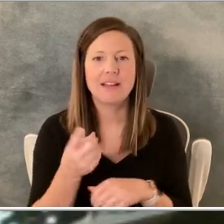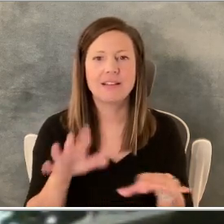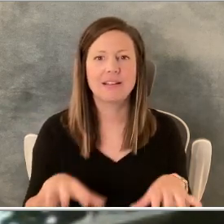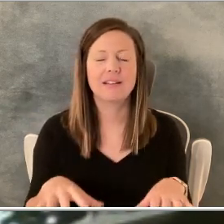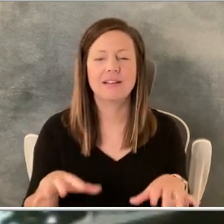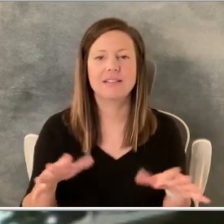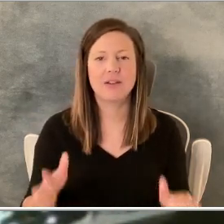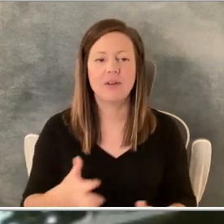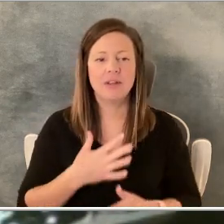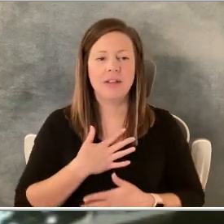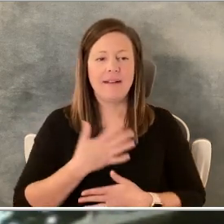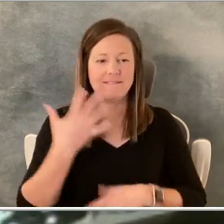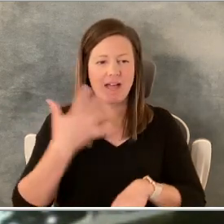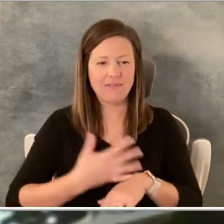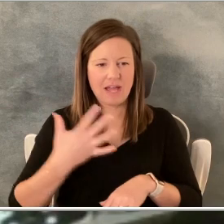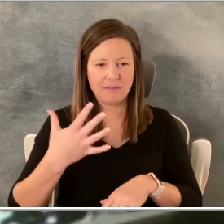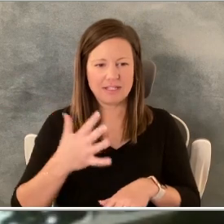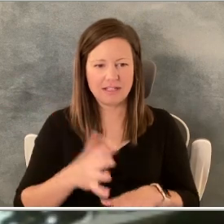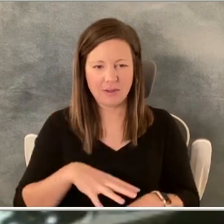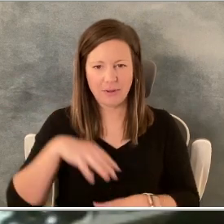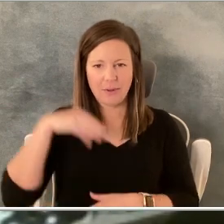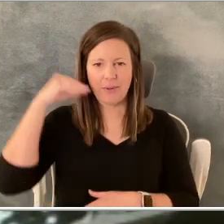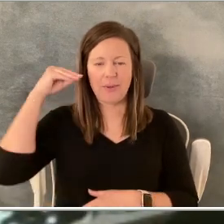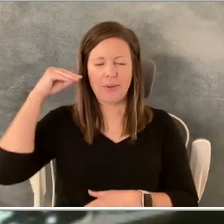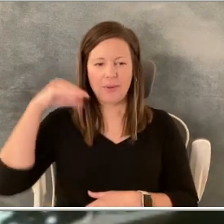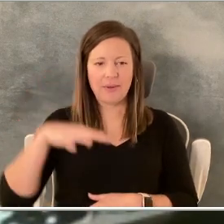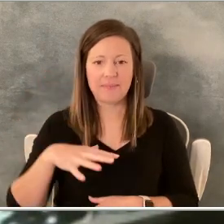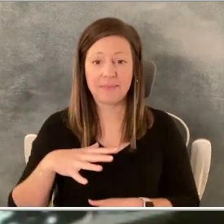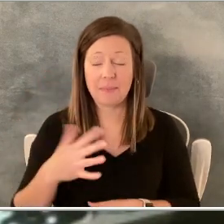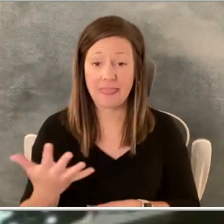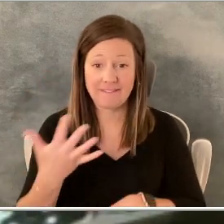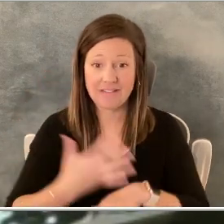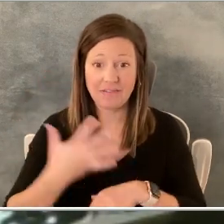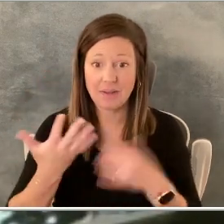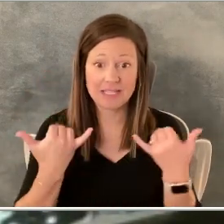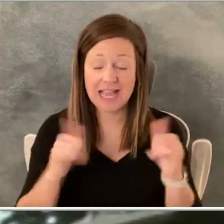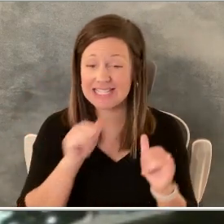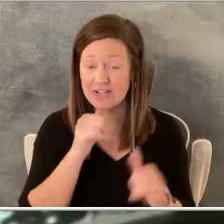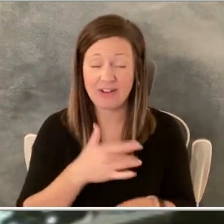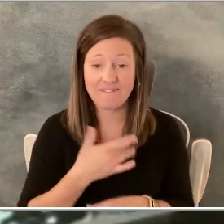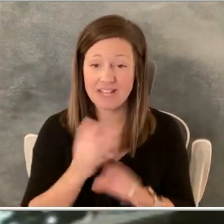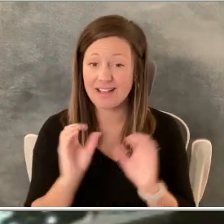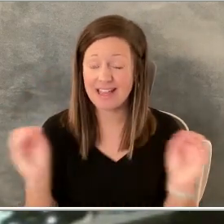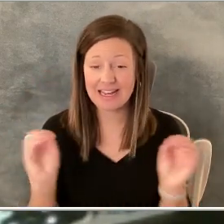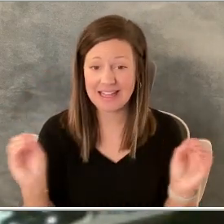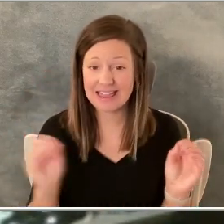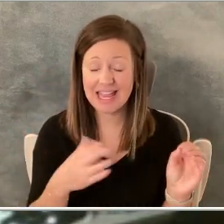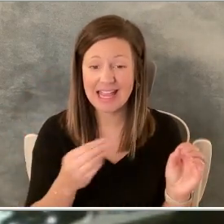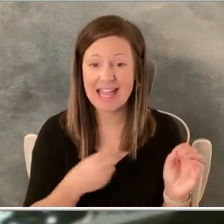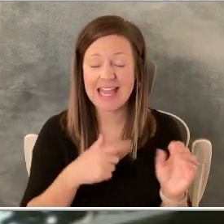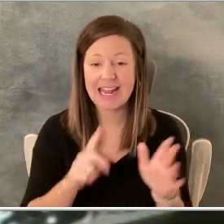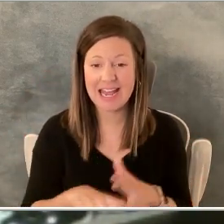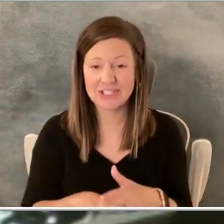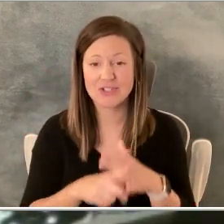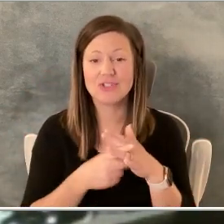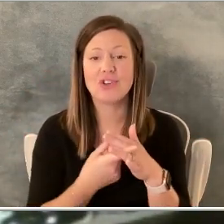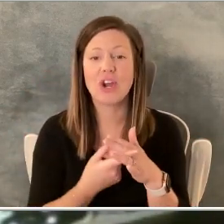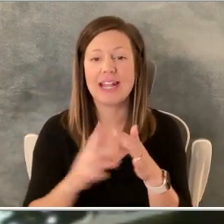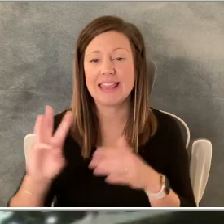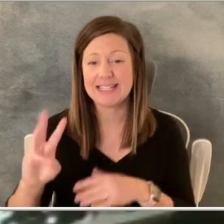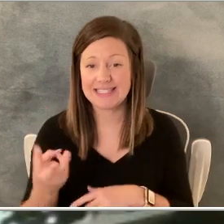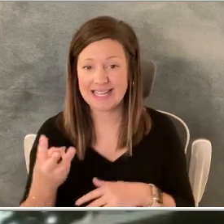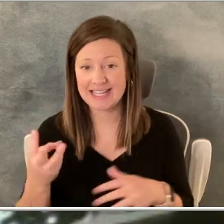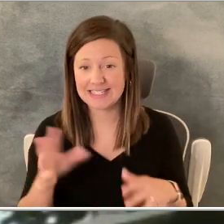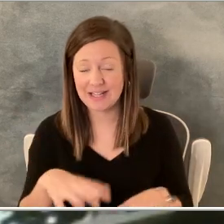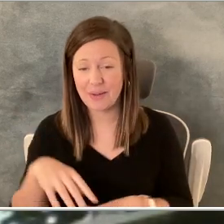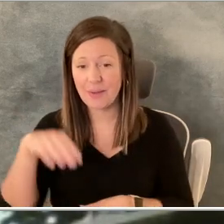deep breaths. And I took those 5 deep breaths and I still didn't feel anything. And I started to take the 6, and the